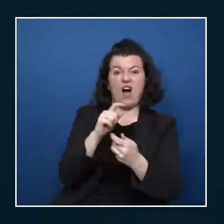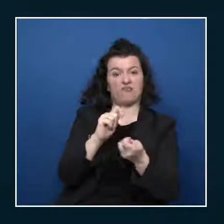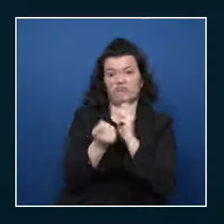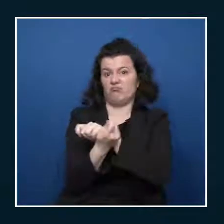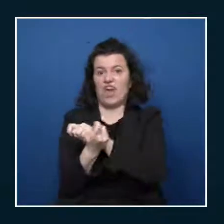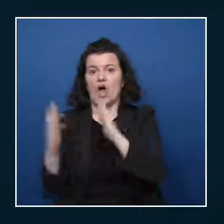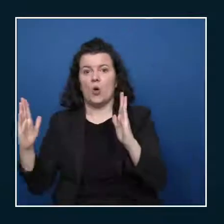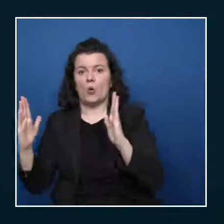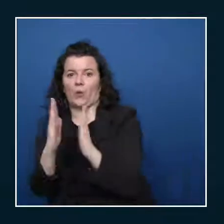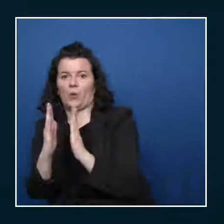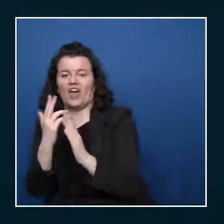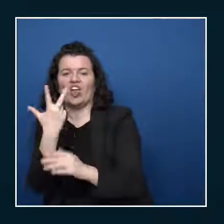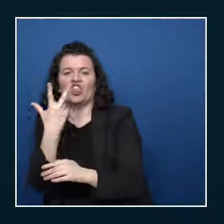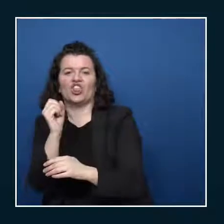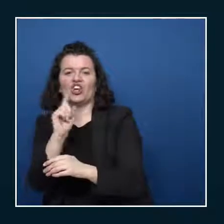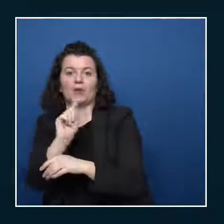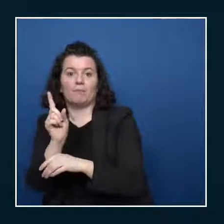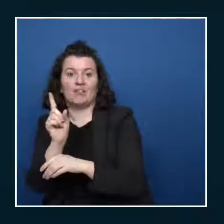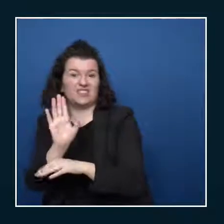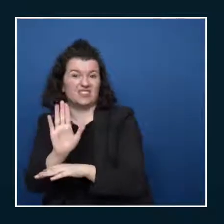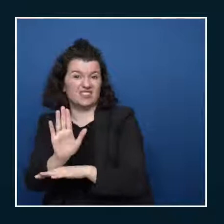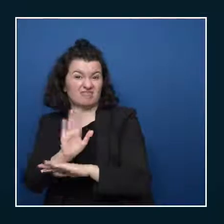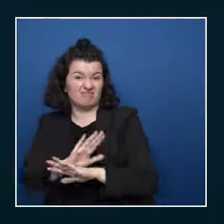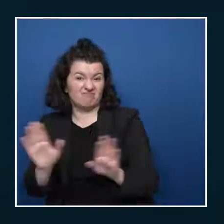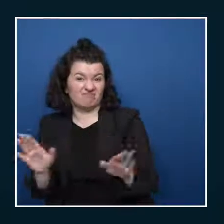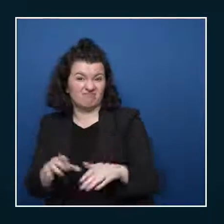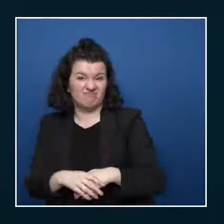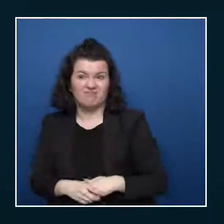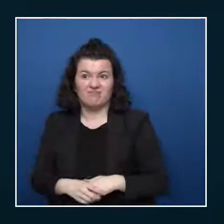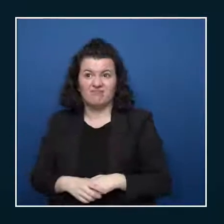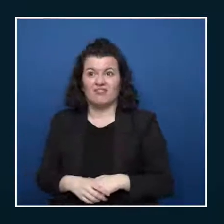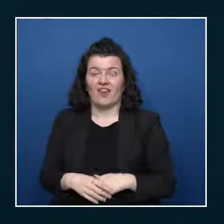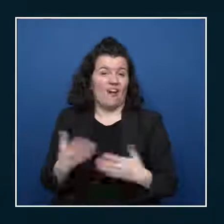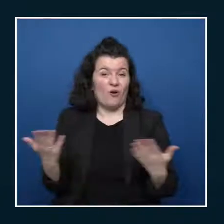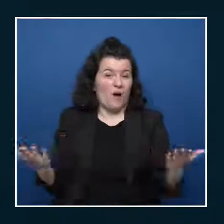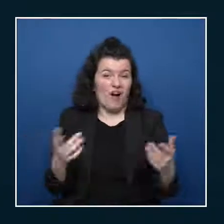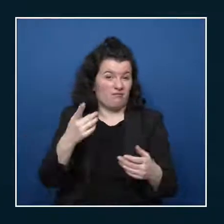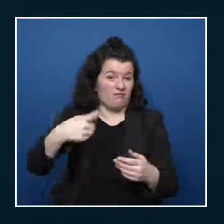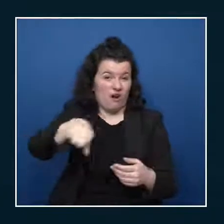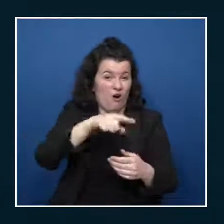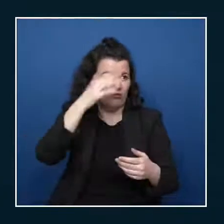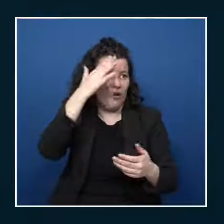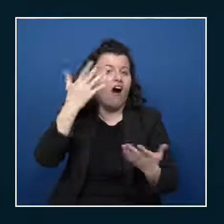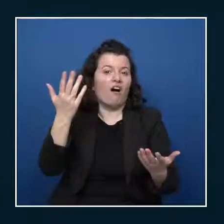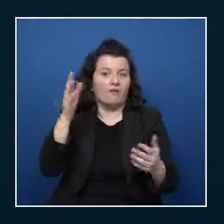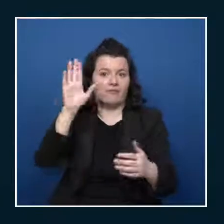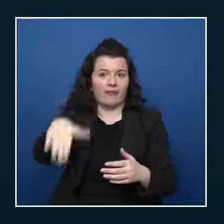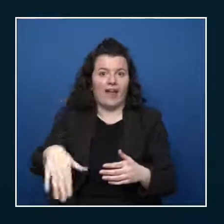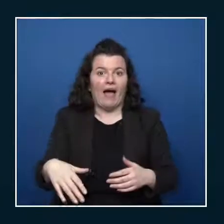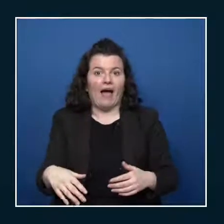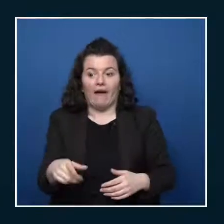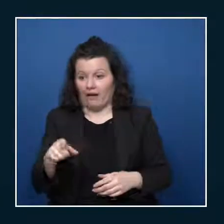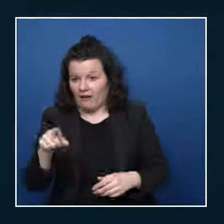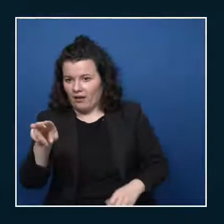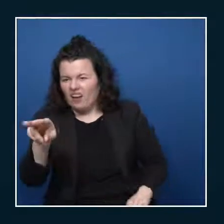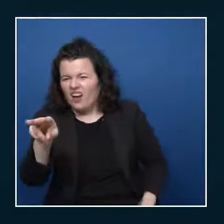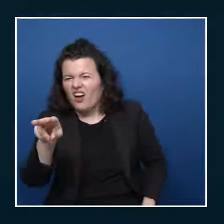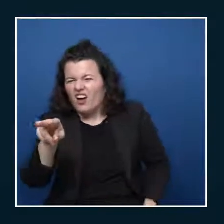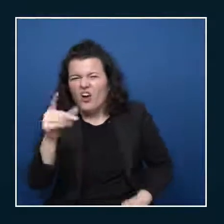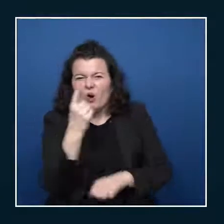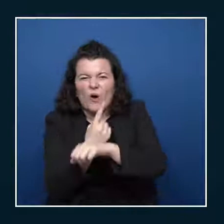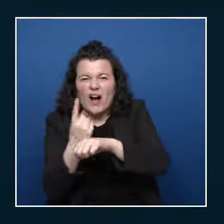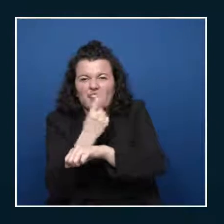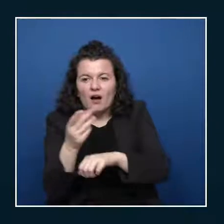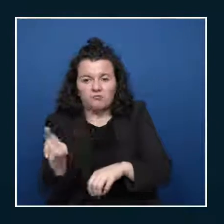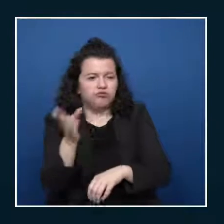everyone understands that, like, y'all could open YouTube or watch something else at the same time that this thing is on,